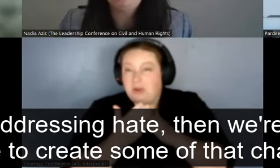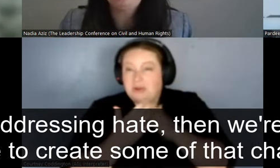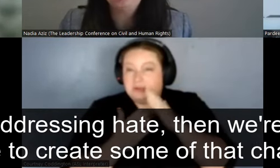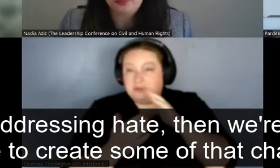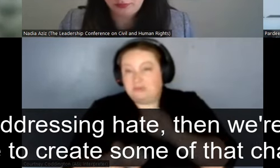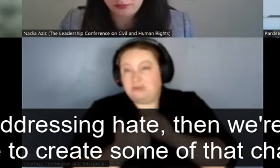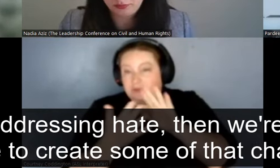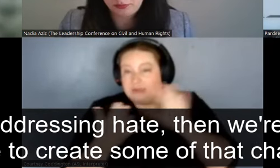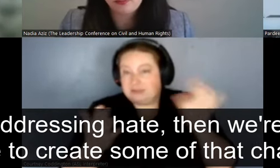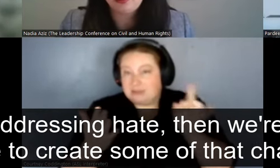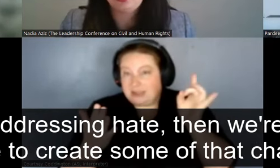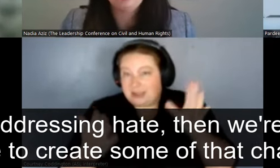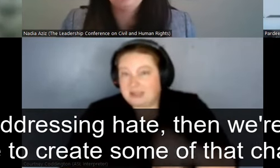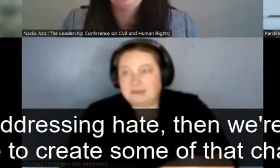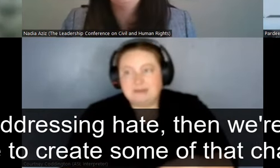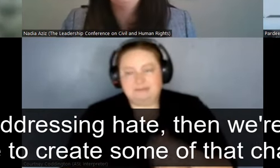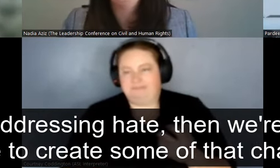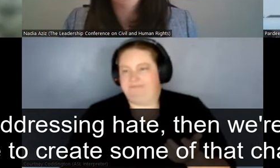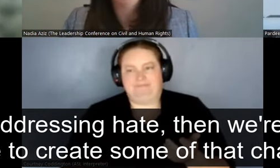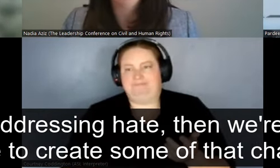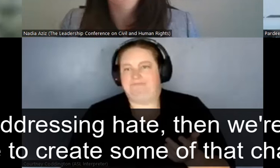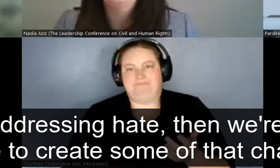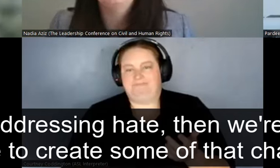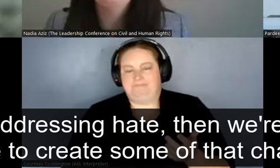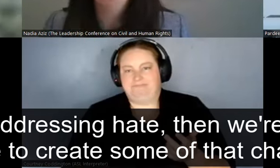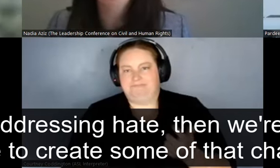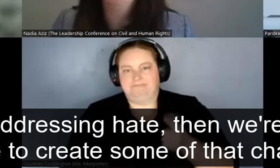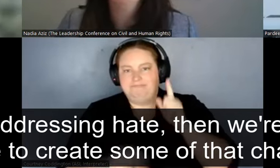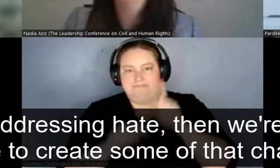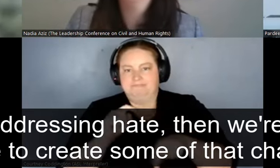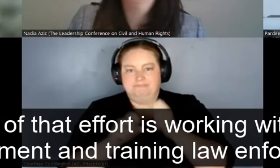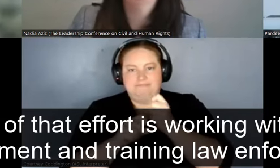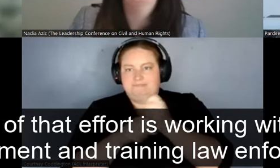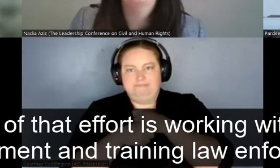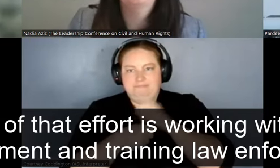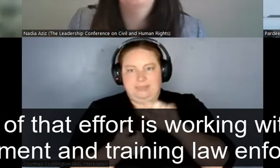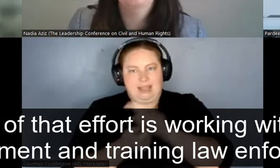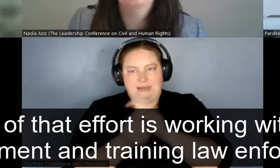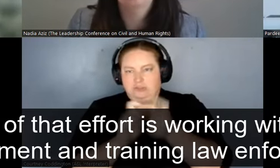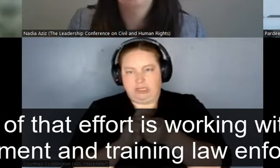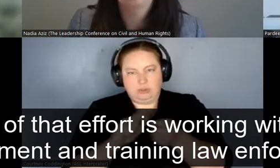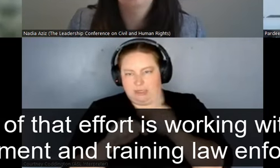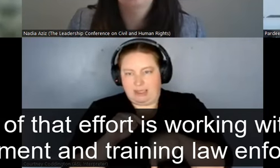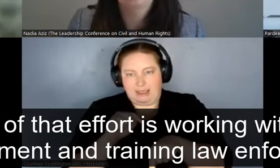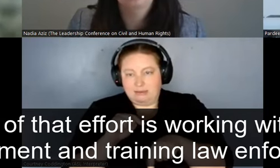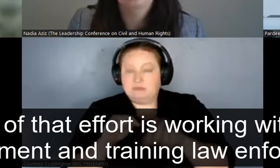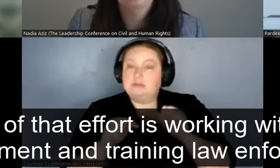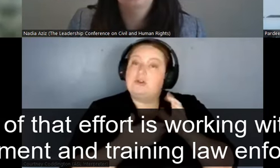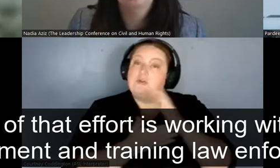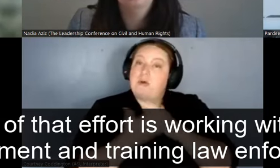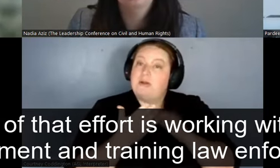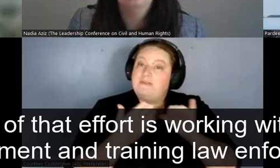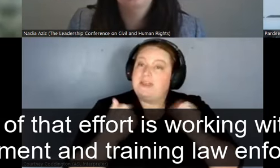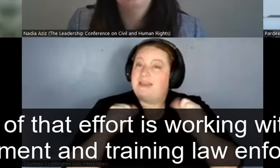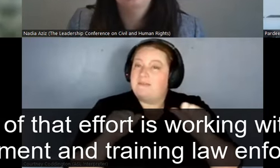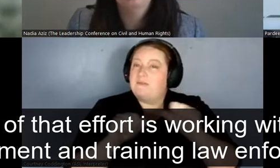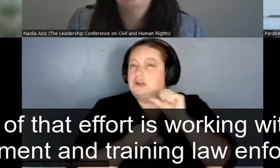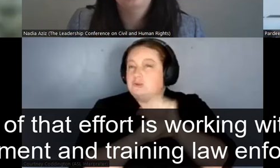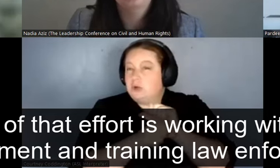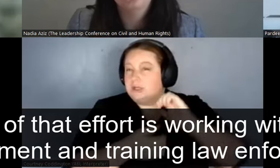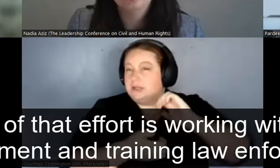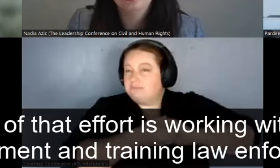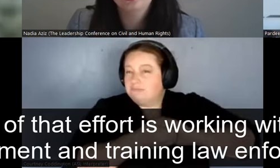hate, then we're not going to be able to create some of that change. And so part of that effort is working with law enforcement